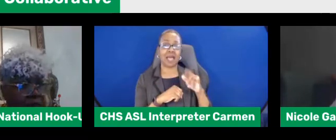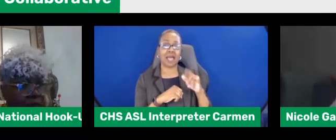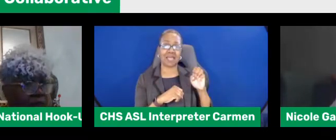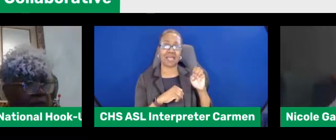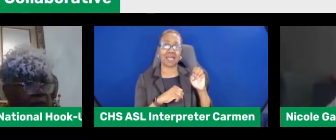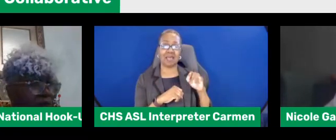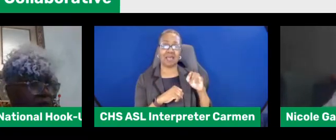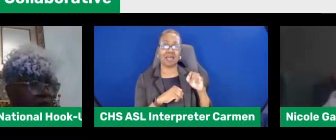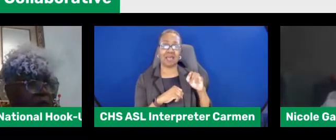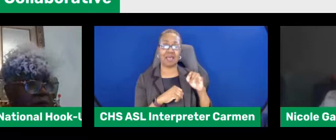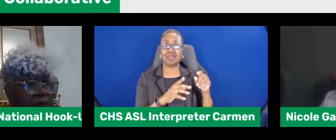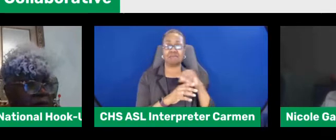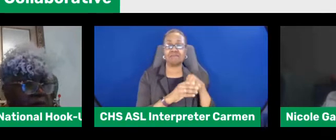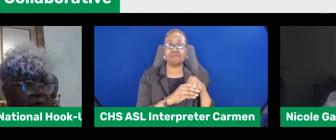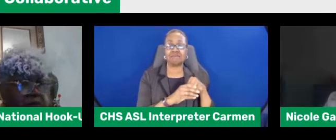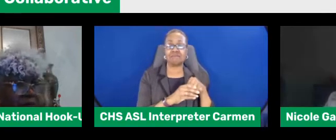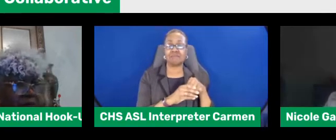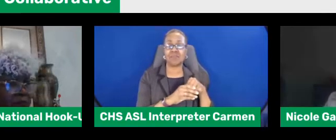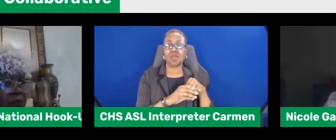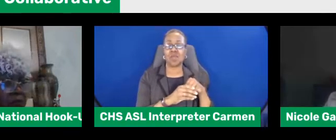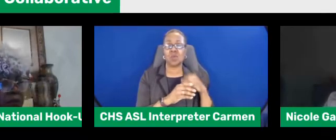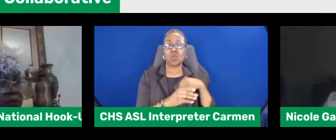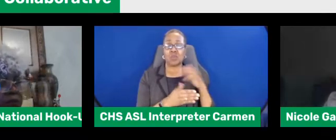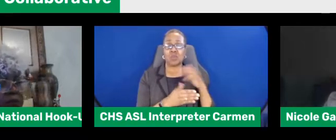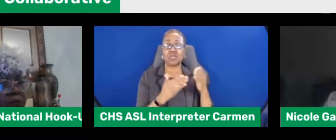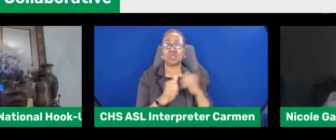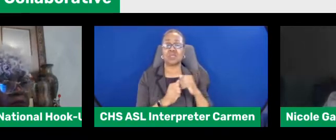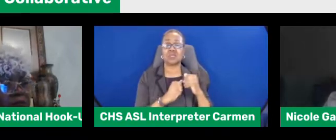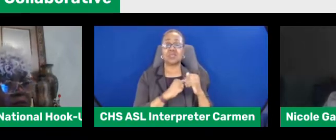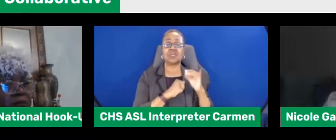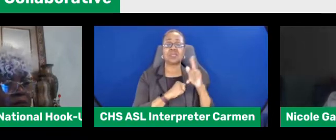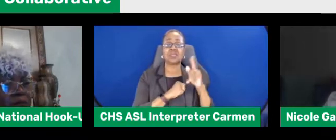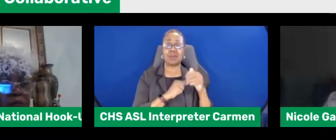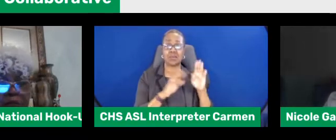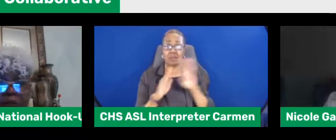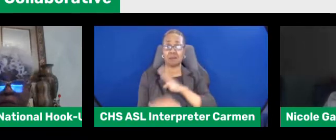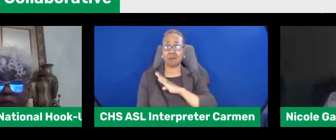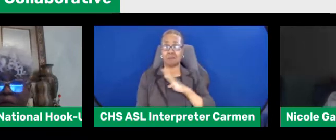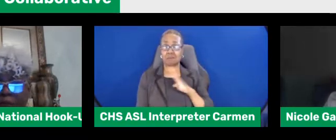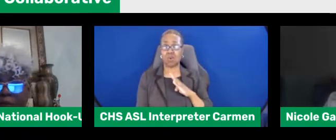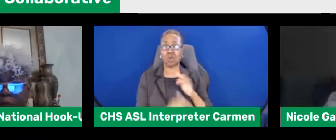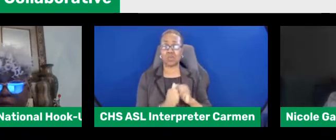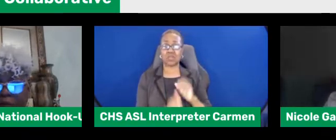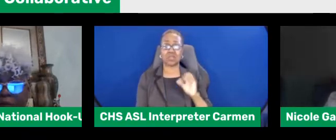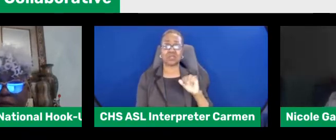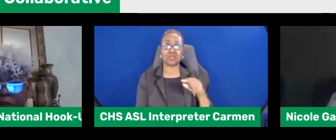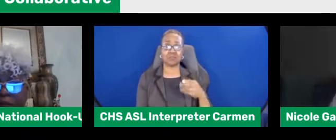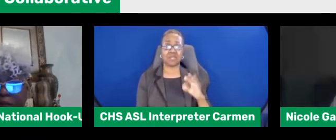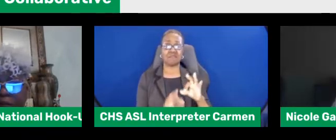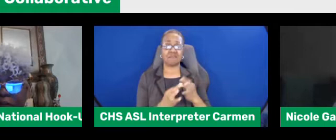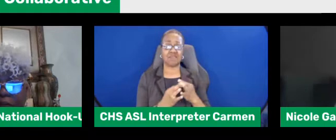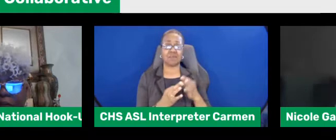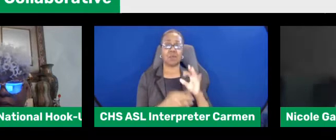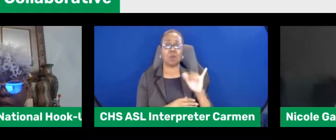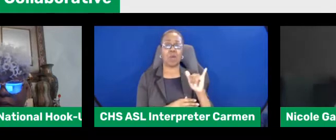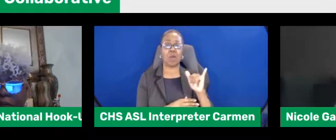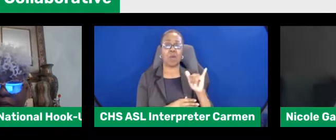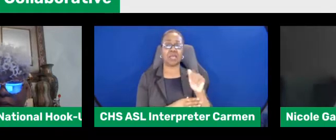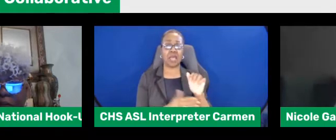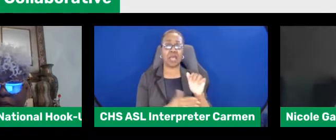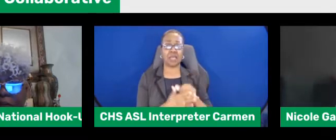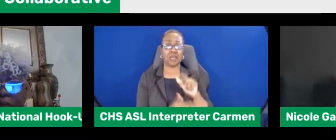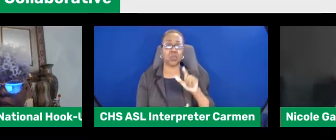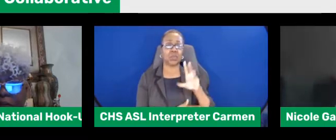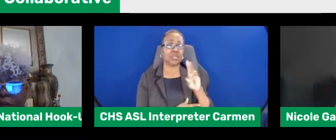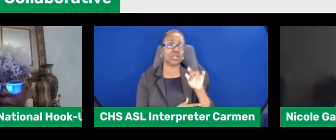we presented to the county board regarding the Smith Family YMCA and the 26 acres, we needed to